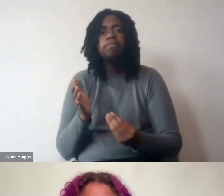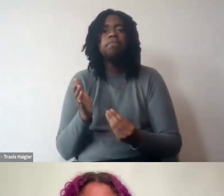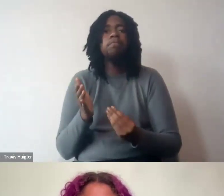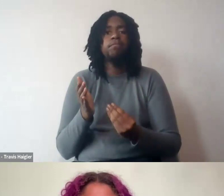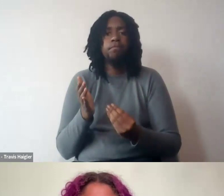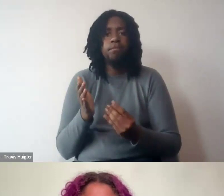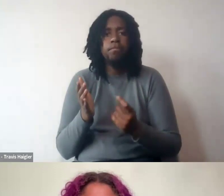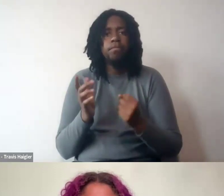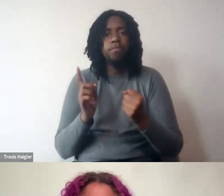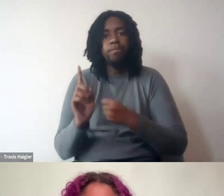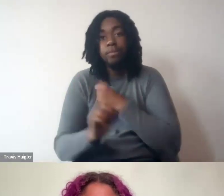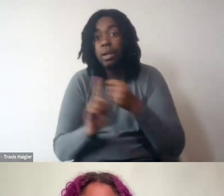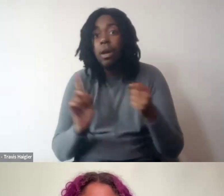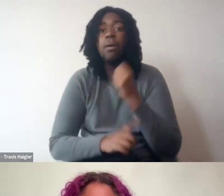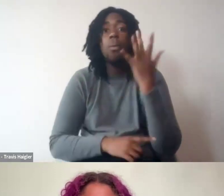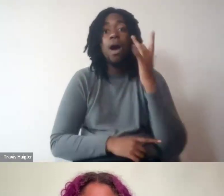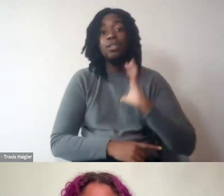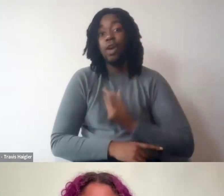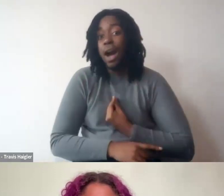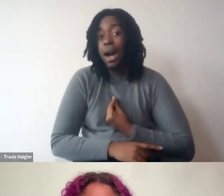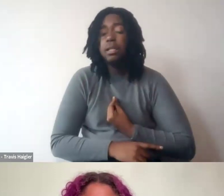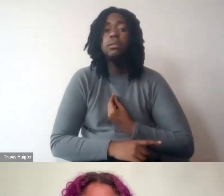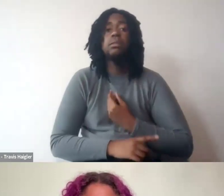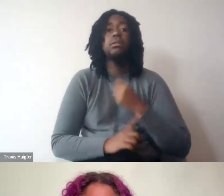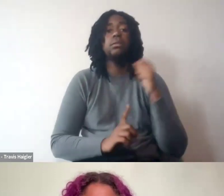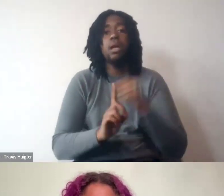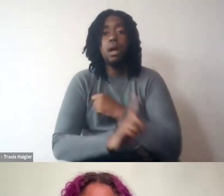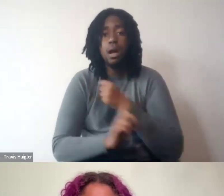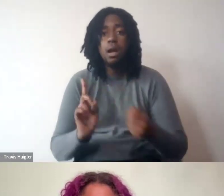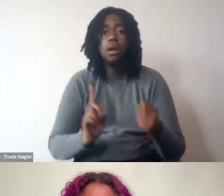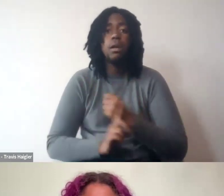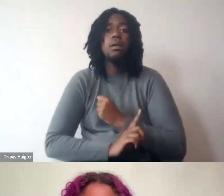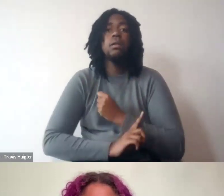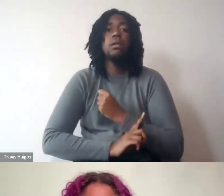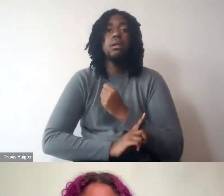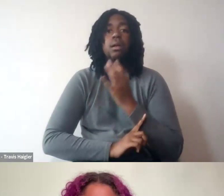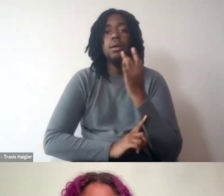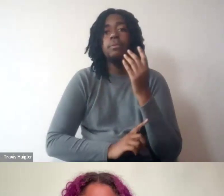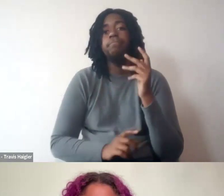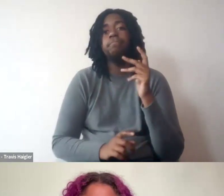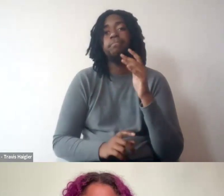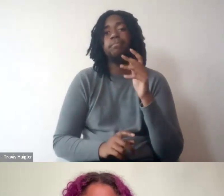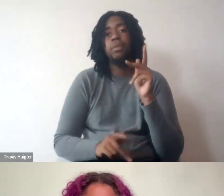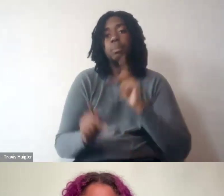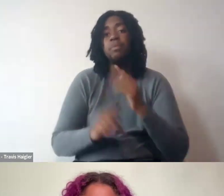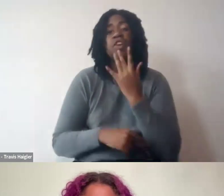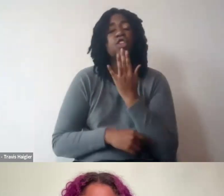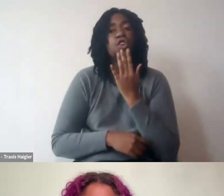being attacked because they're trans, being attacked because they're people of color, being